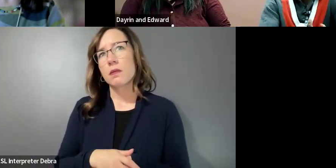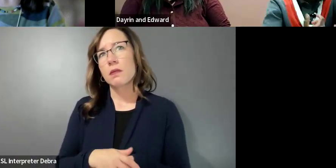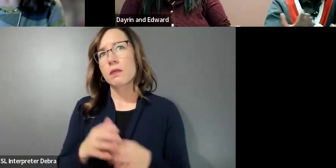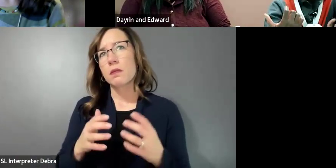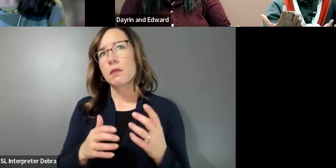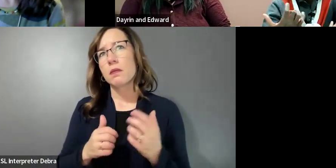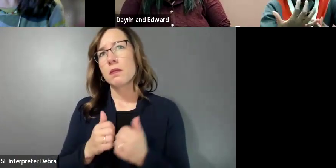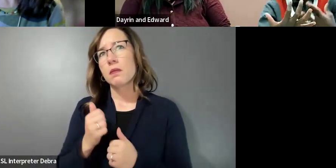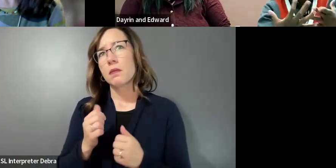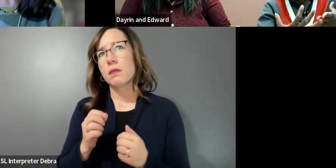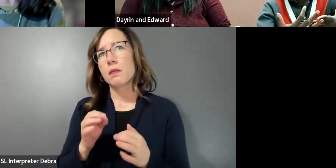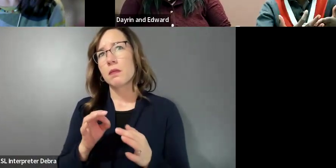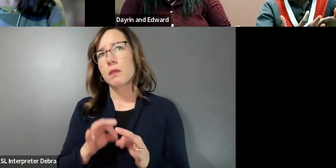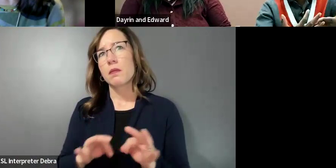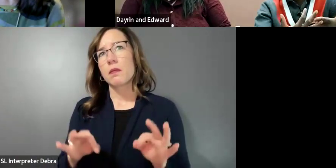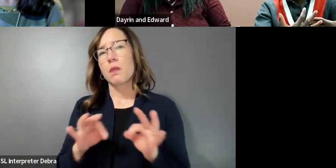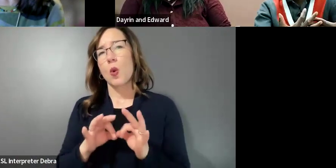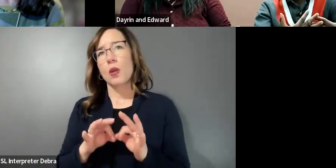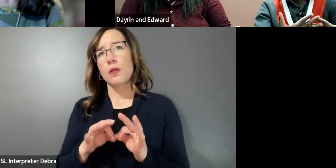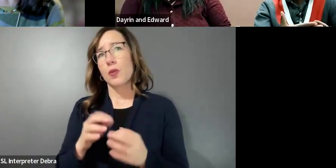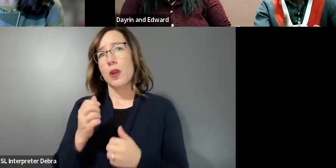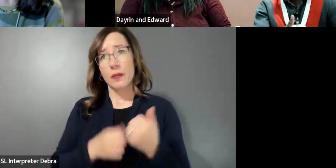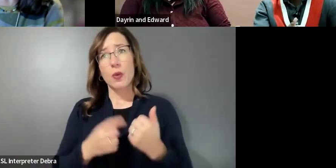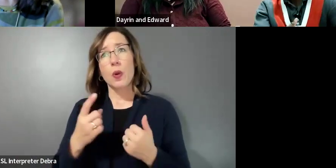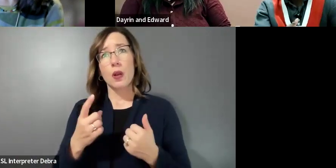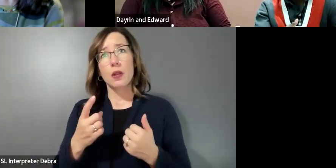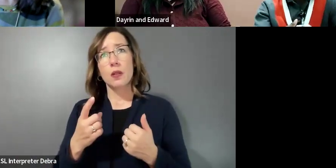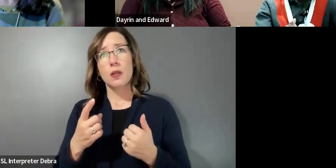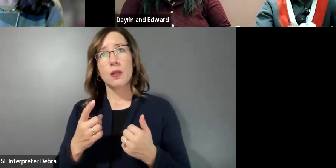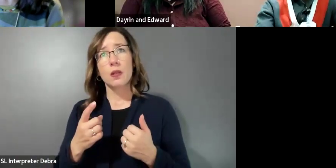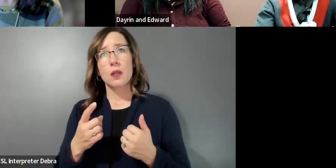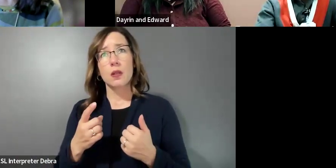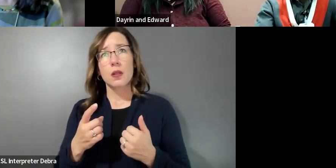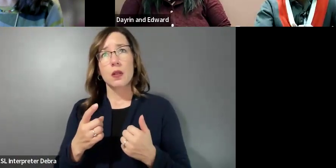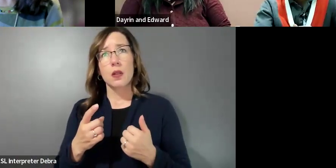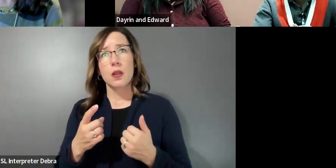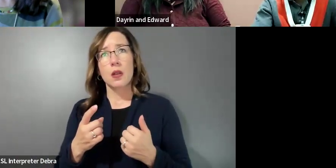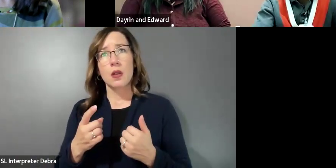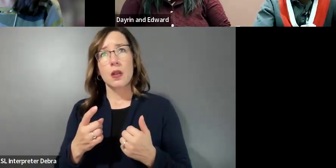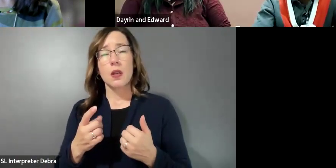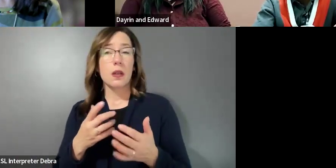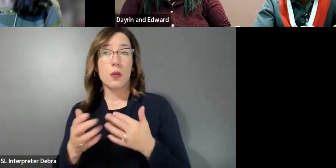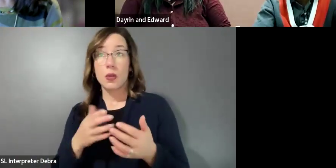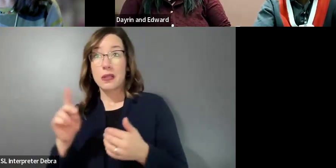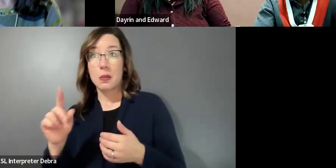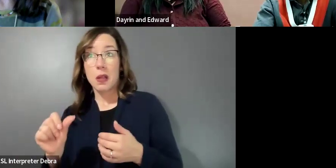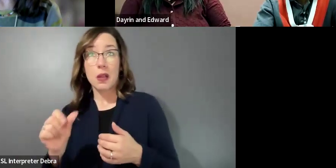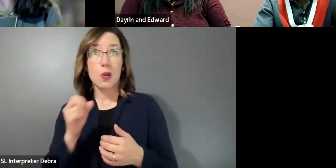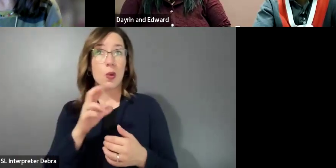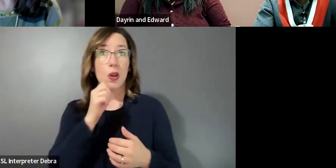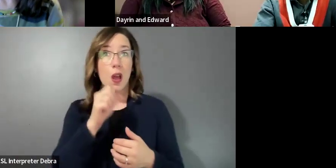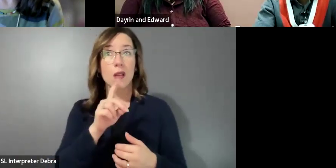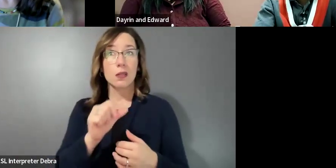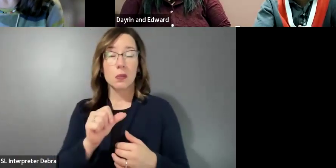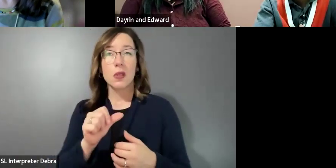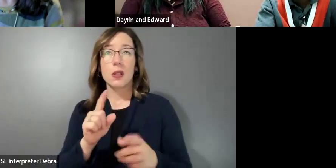thing to everybody. Regardless of whether you have a disability or not, you should be